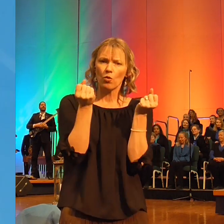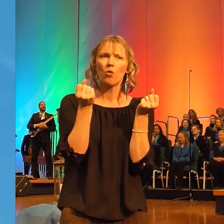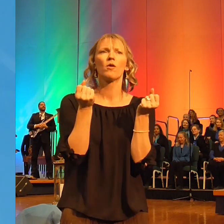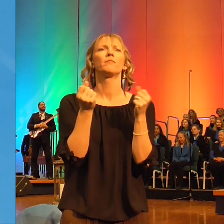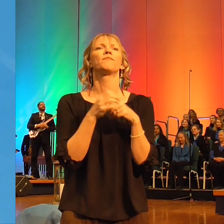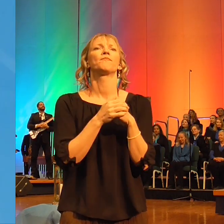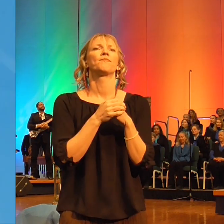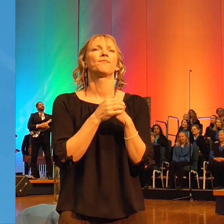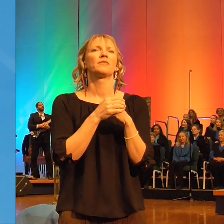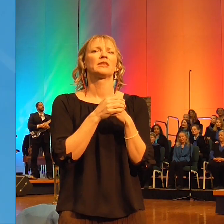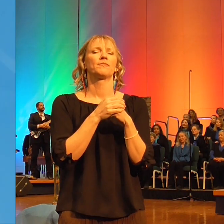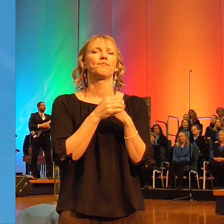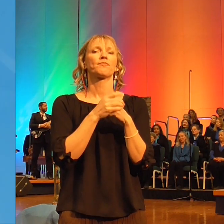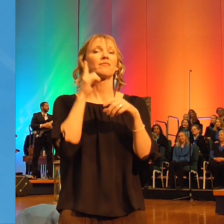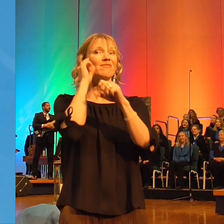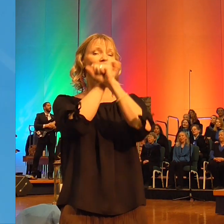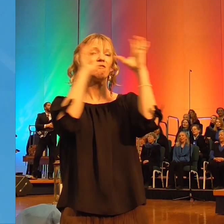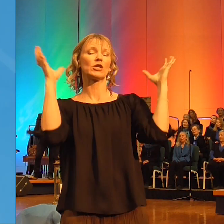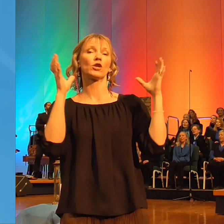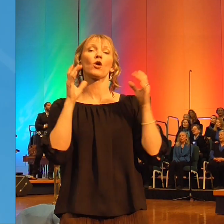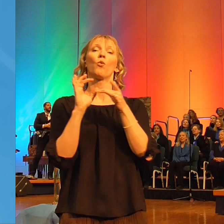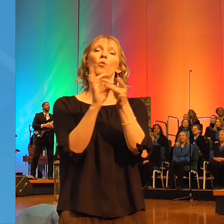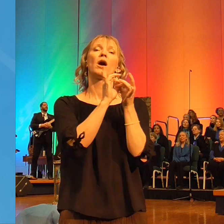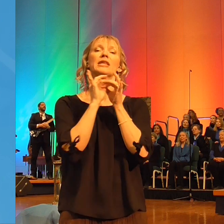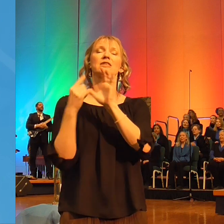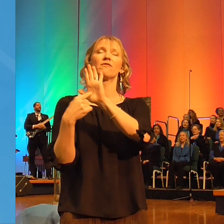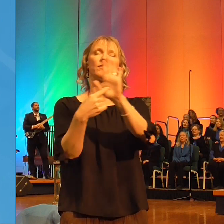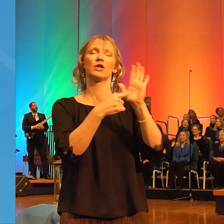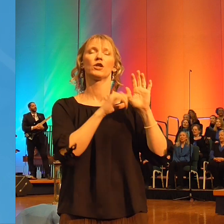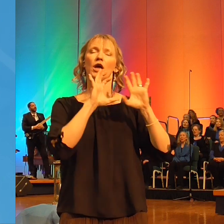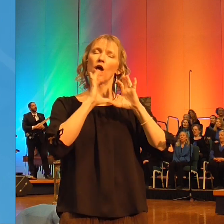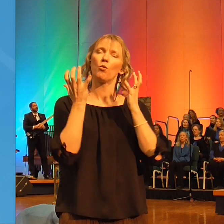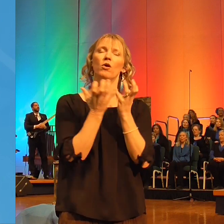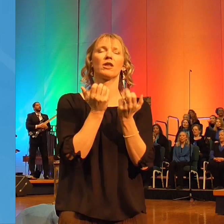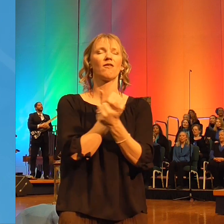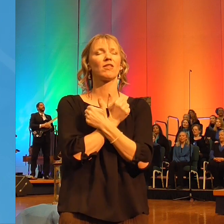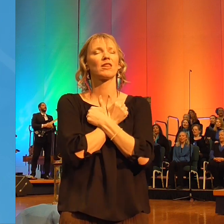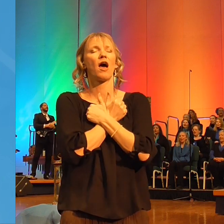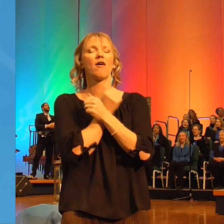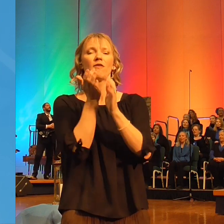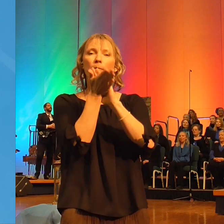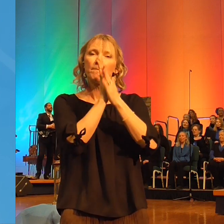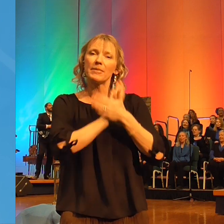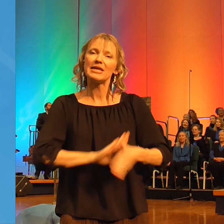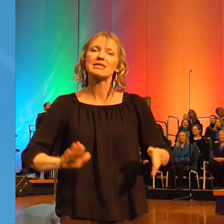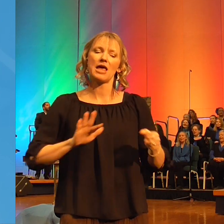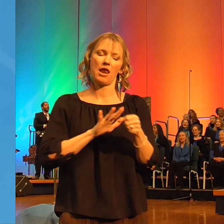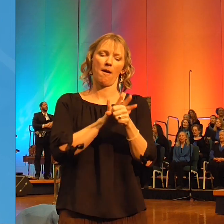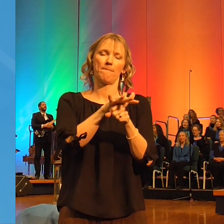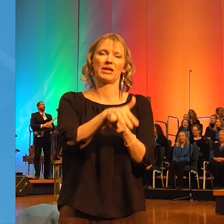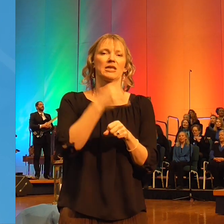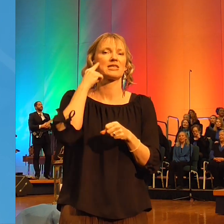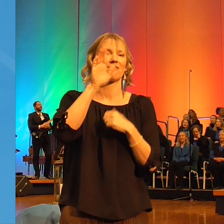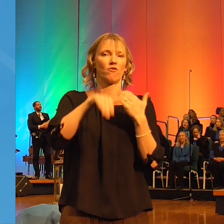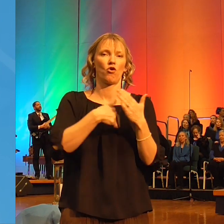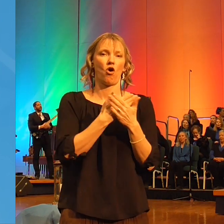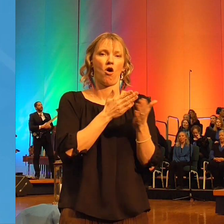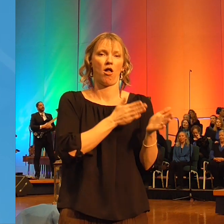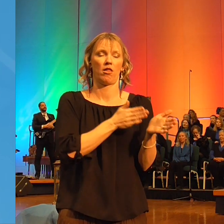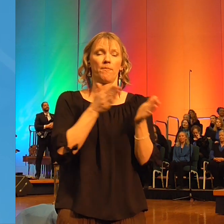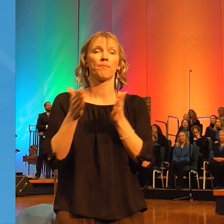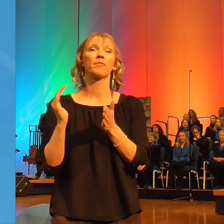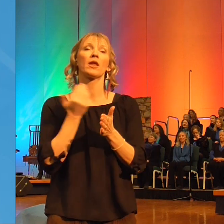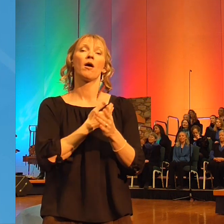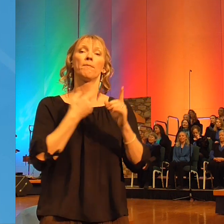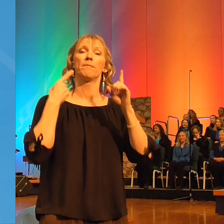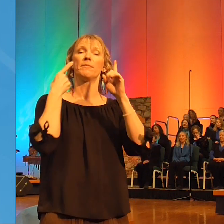vision and mission today. Let's start with our vision. Oneness revealed, a world of love, peace, and abundance for